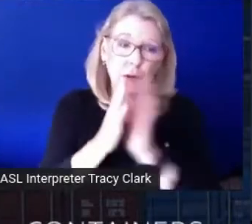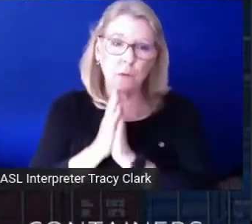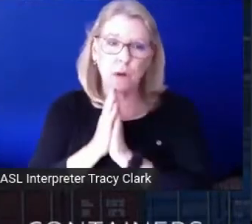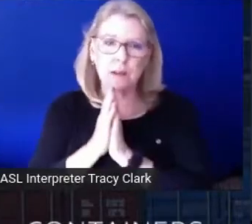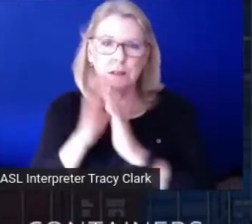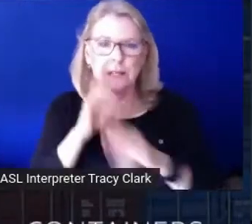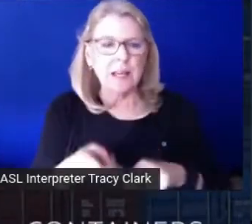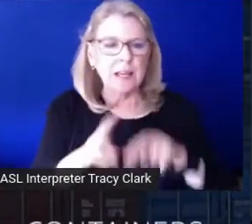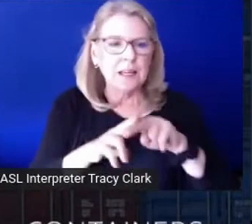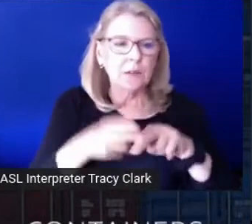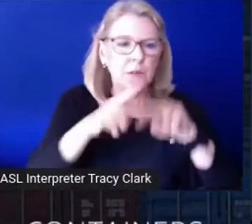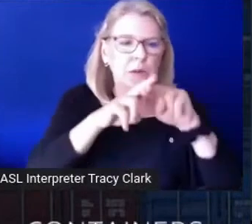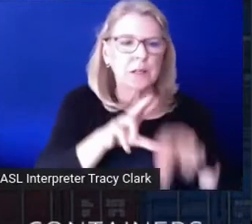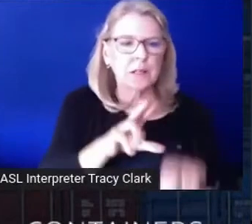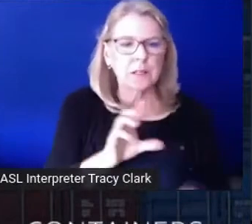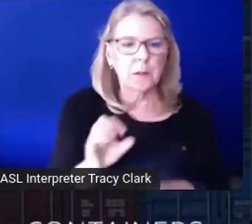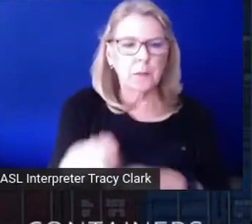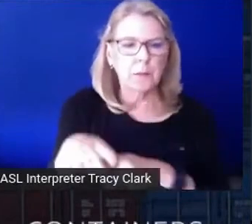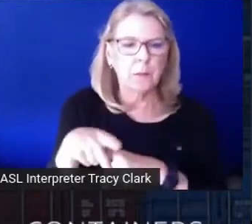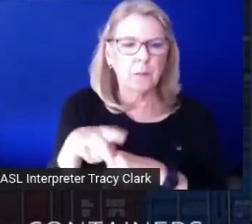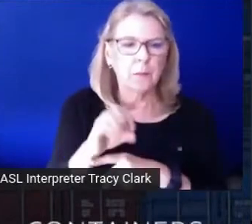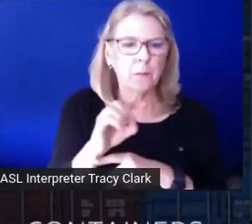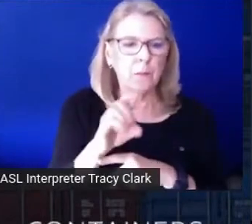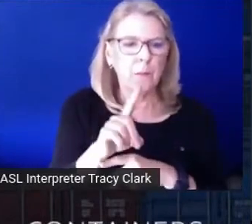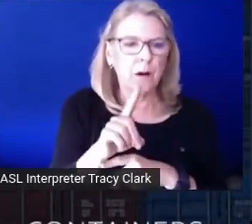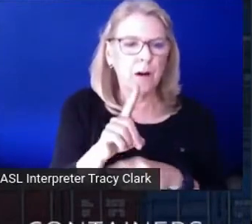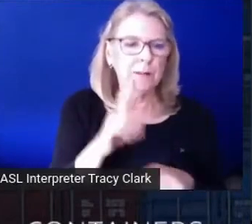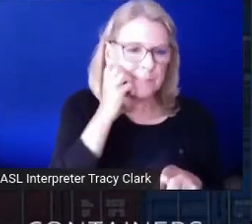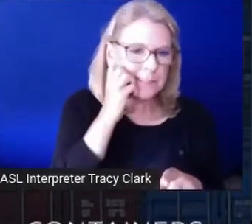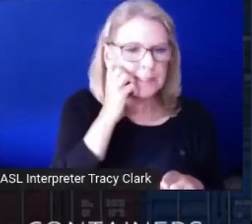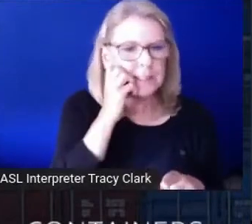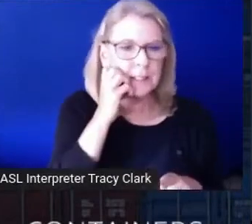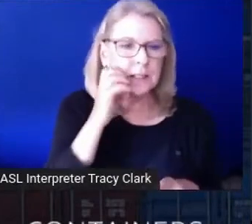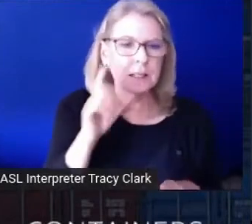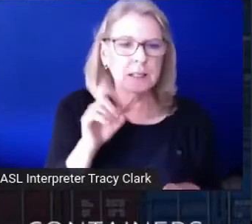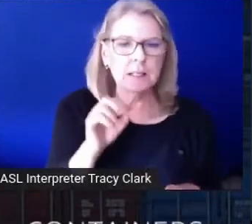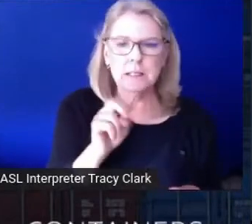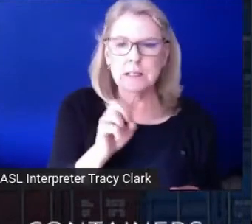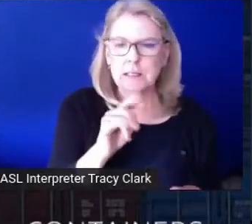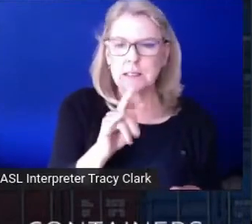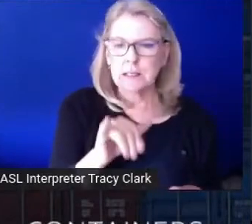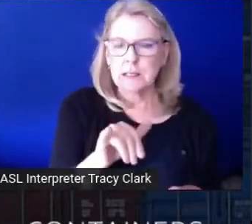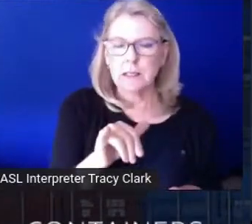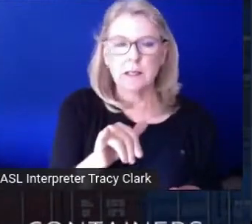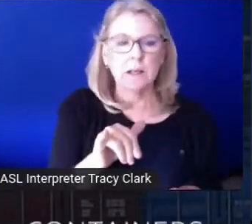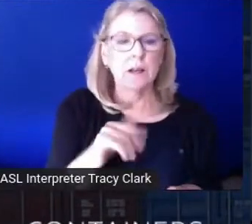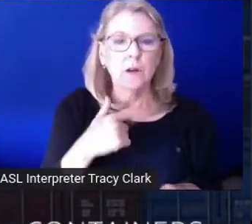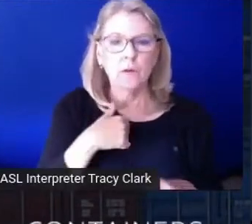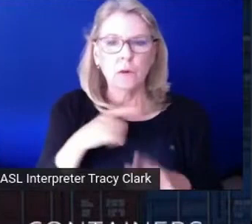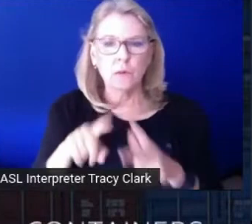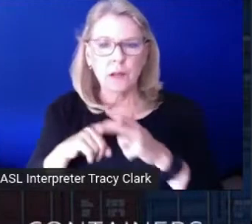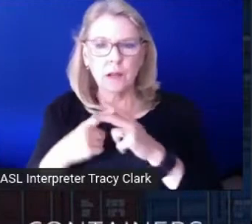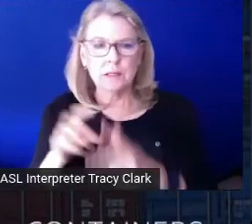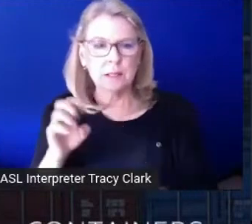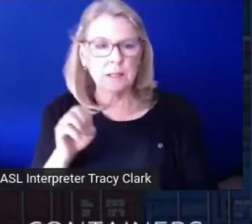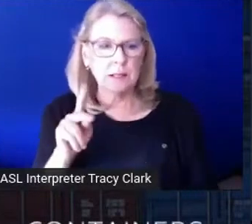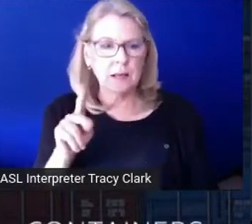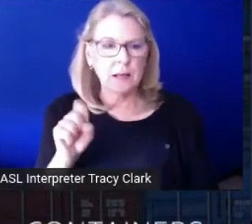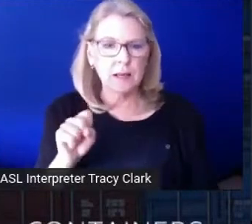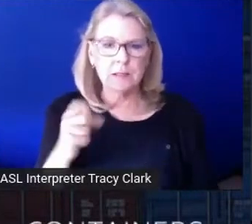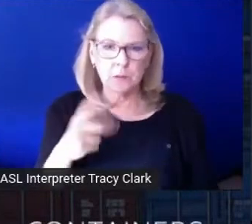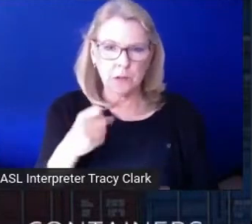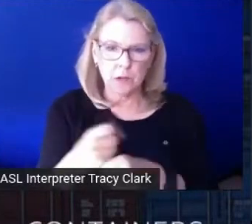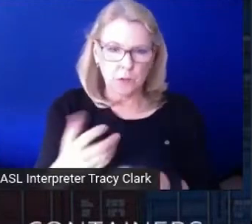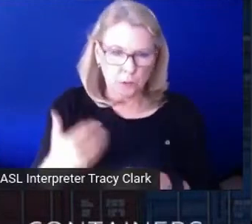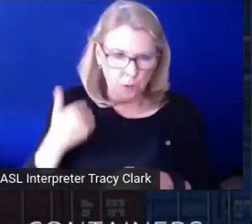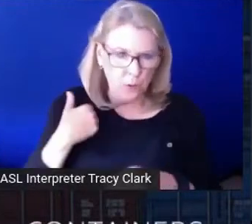density. We made a somewhat unique choice when we launched EKS over 3 years ago now to build the networking plugin that